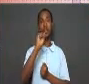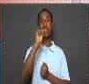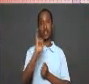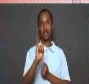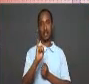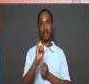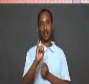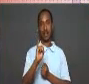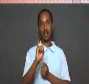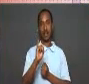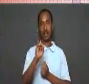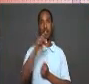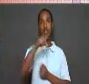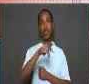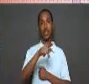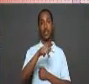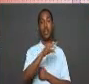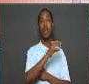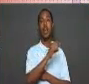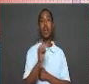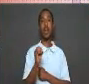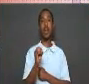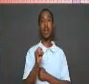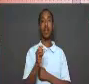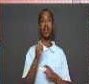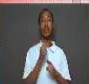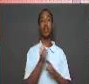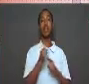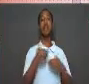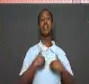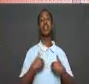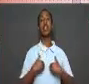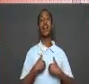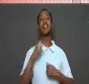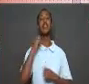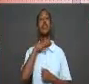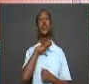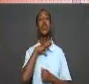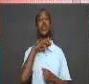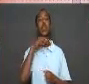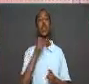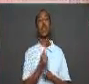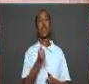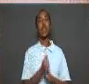silicon, phosphorus, and metals present as impurity metals.